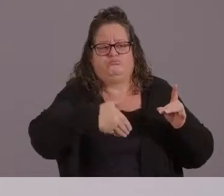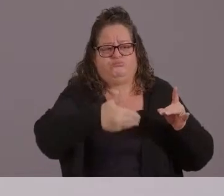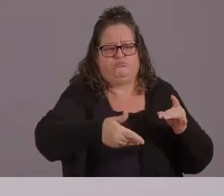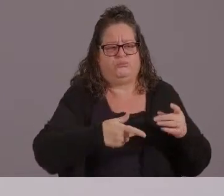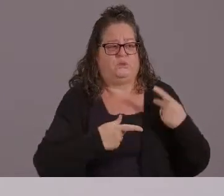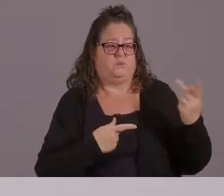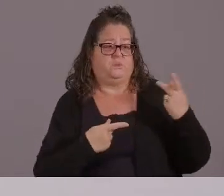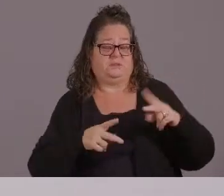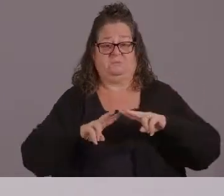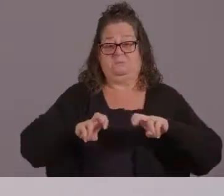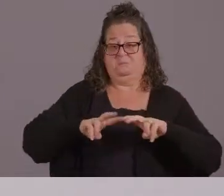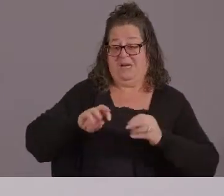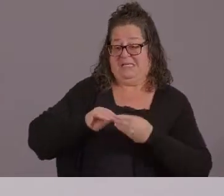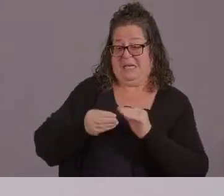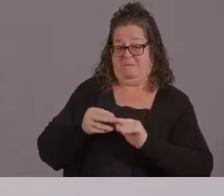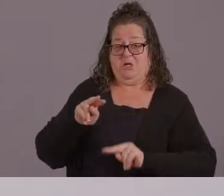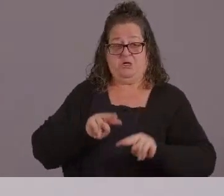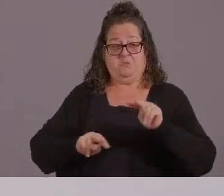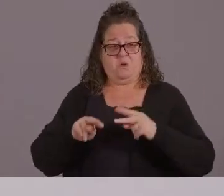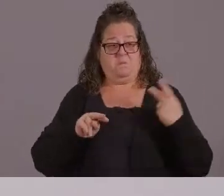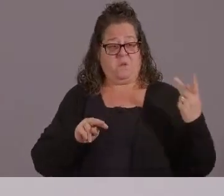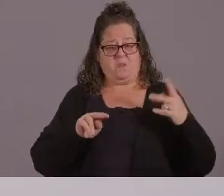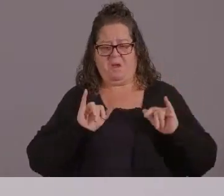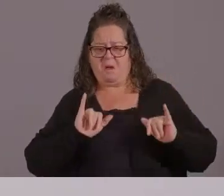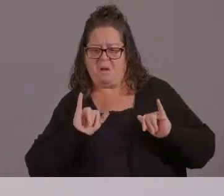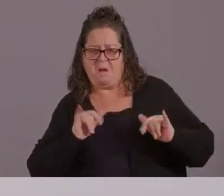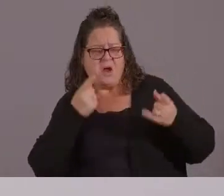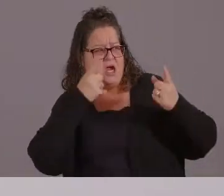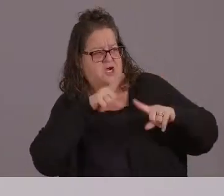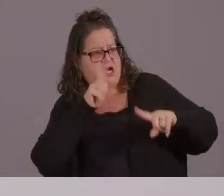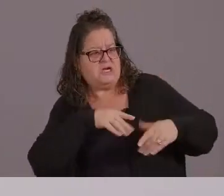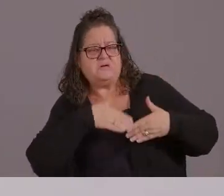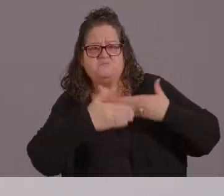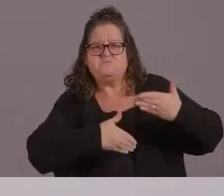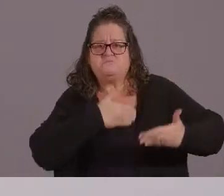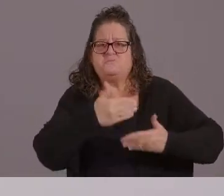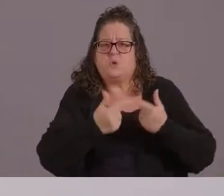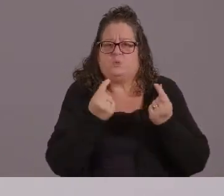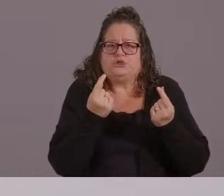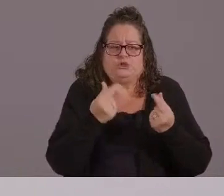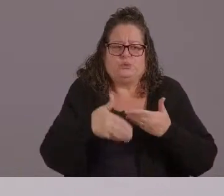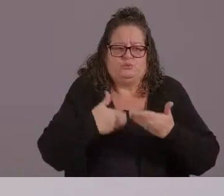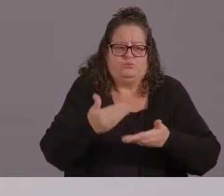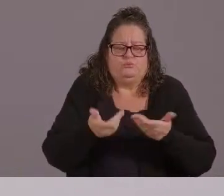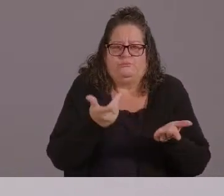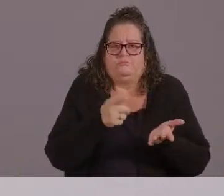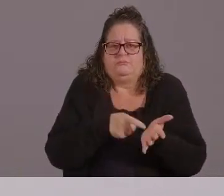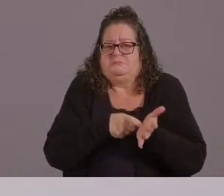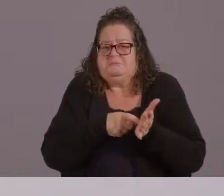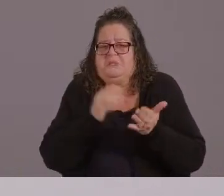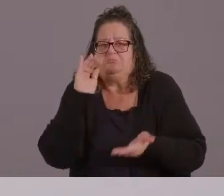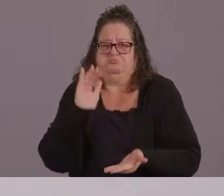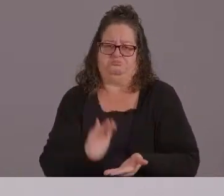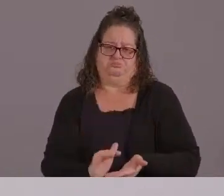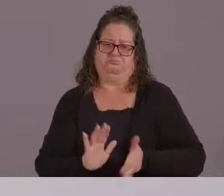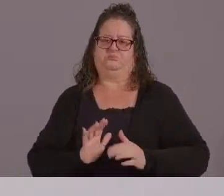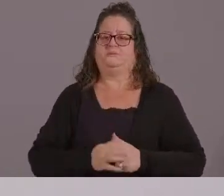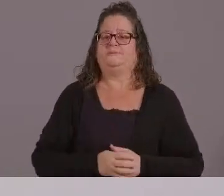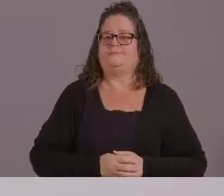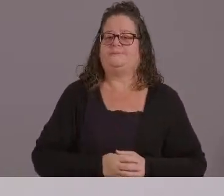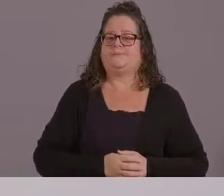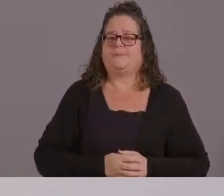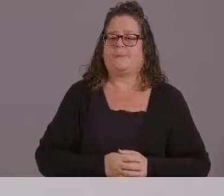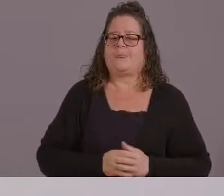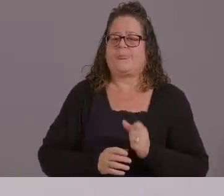step in the mitigation strategies. So, and I know somebody had asked earlier about what Banner had said.